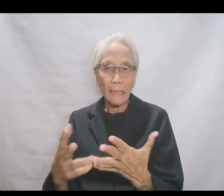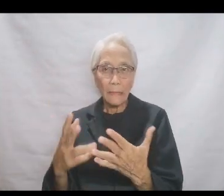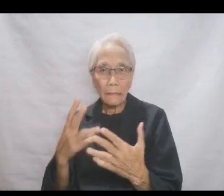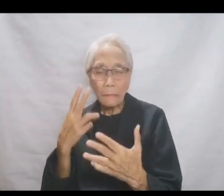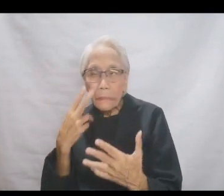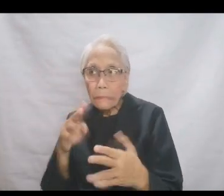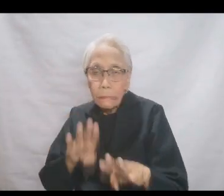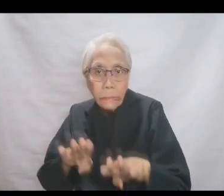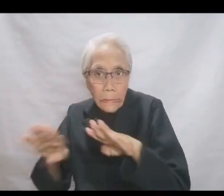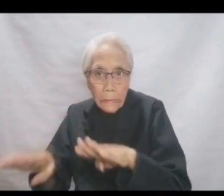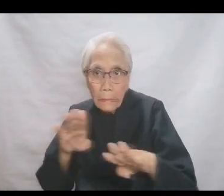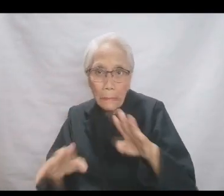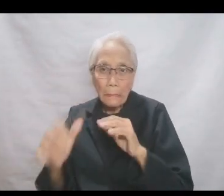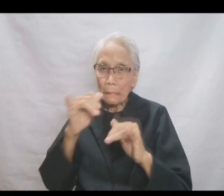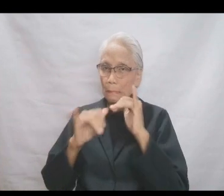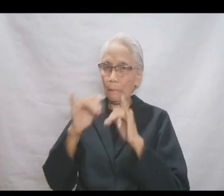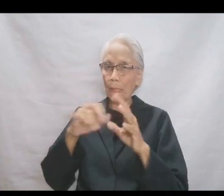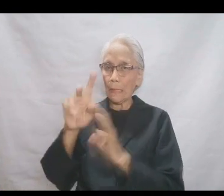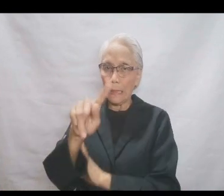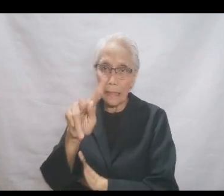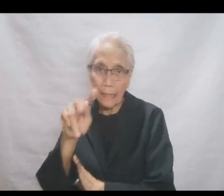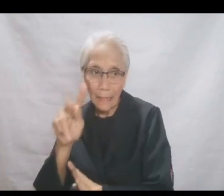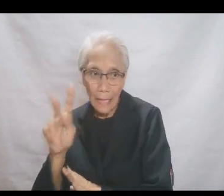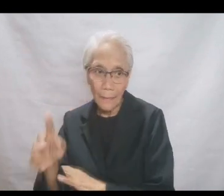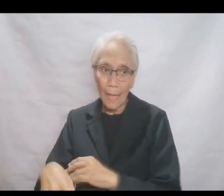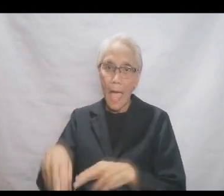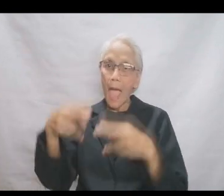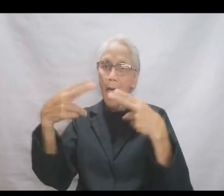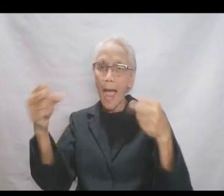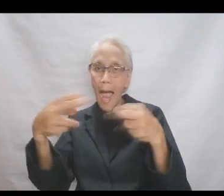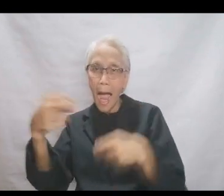them behaving drunkenly on stage, live on television.